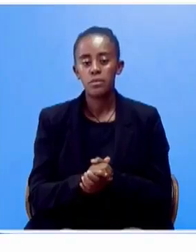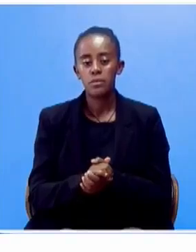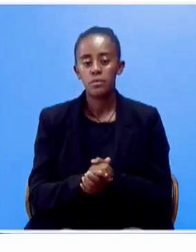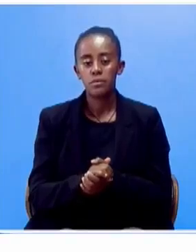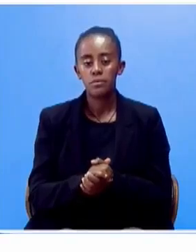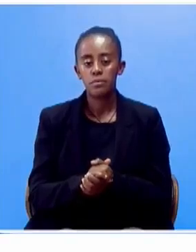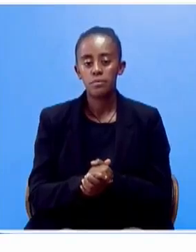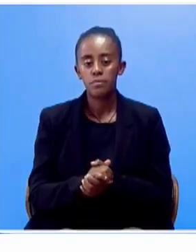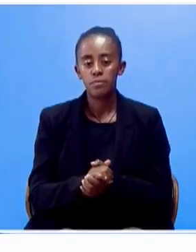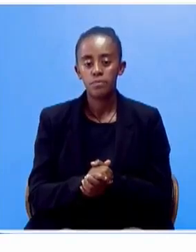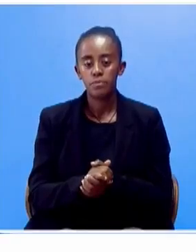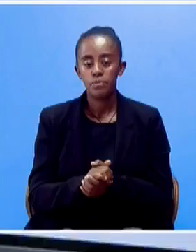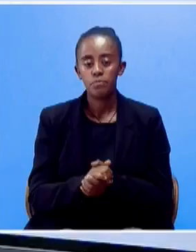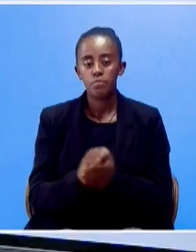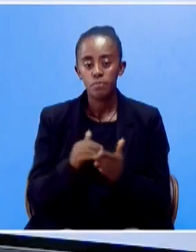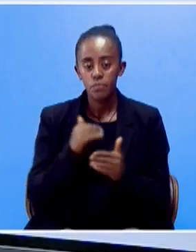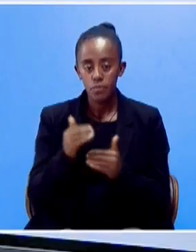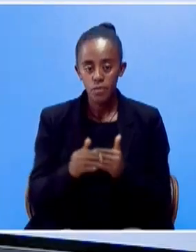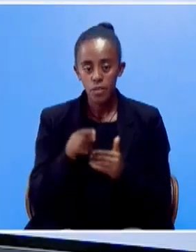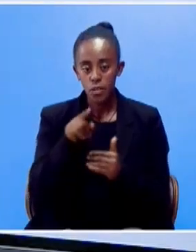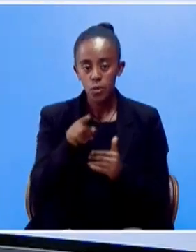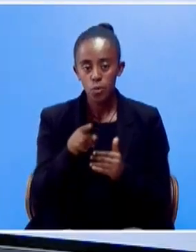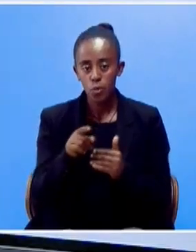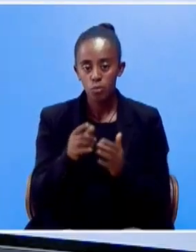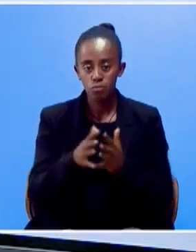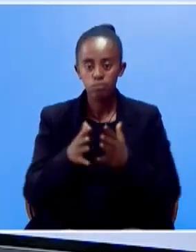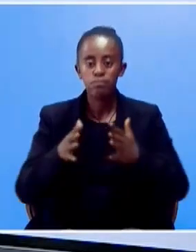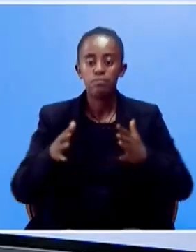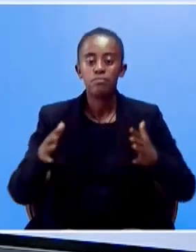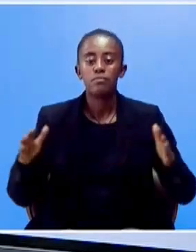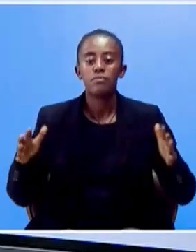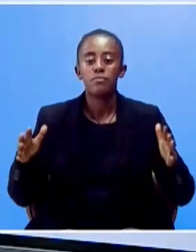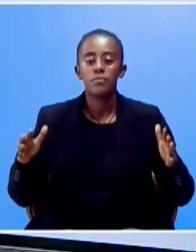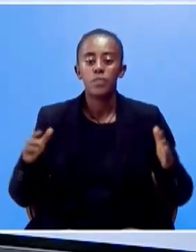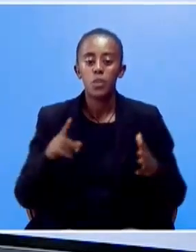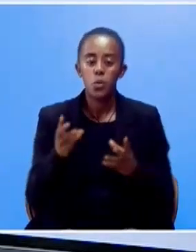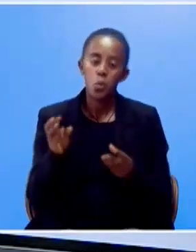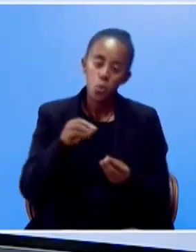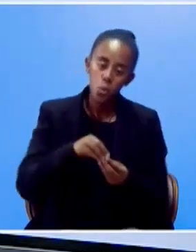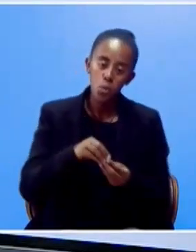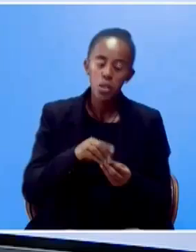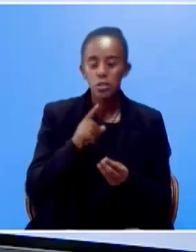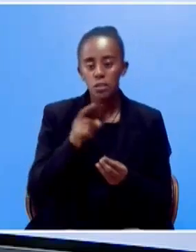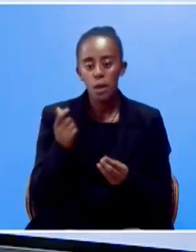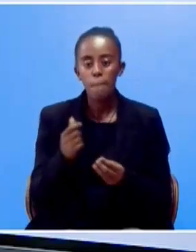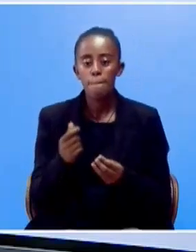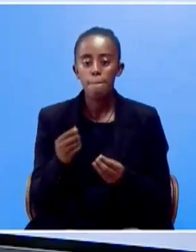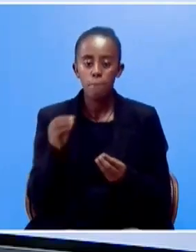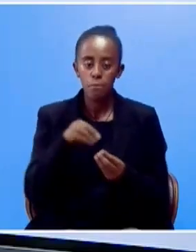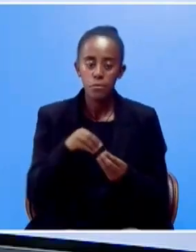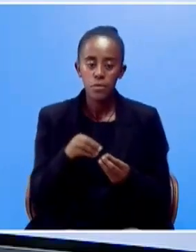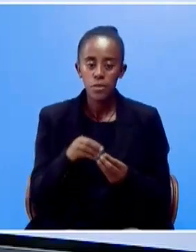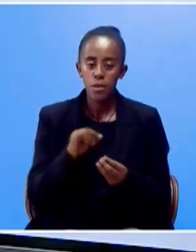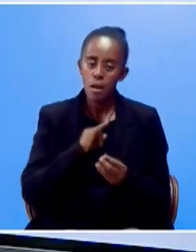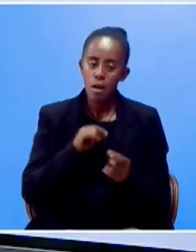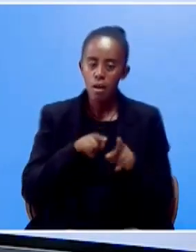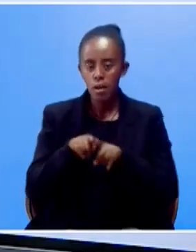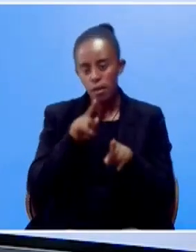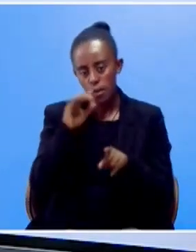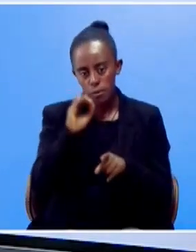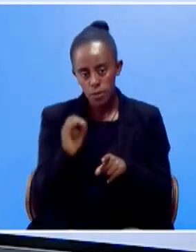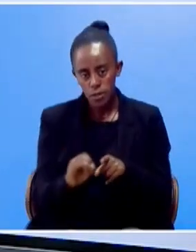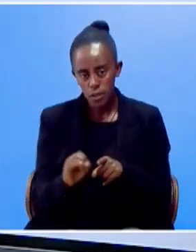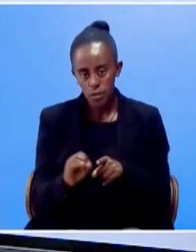100%. And then you can extend your opinion. You can add some more, yes? By saying, I agree